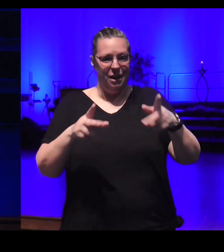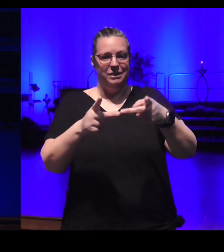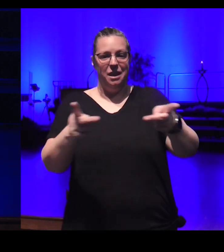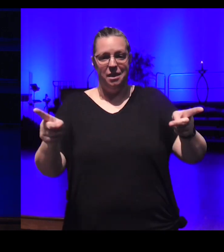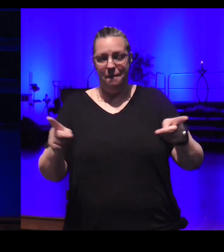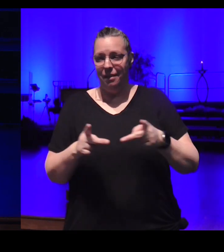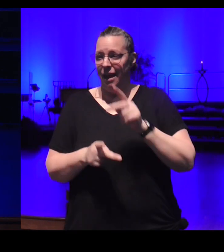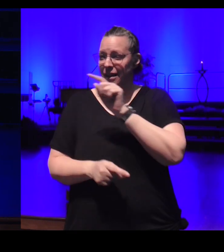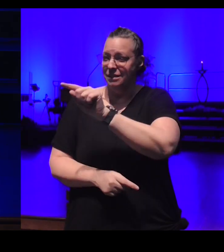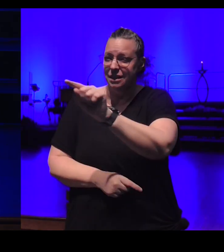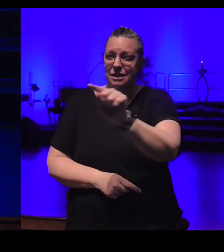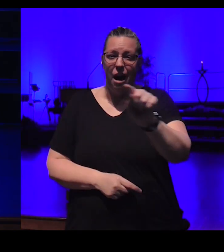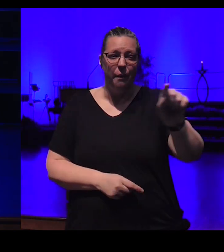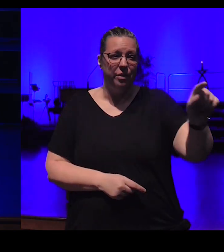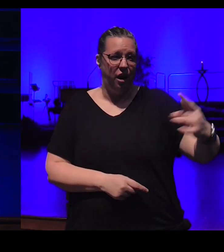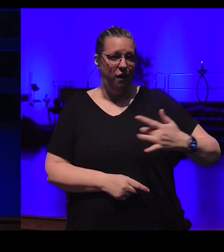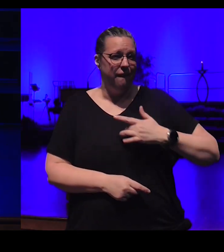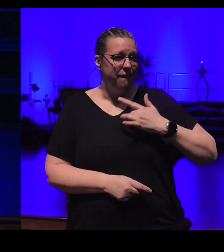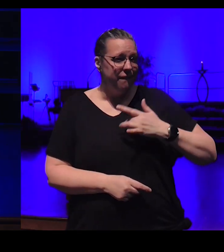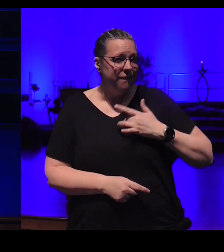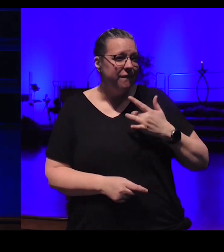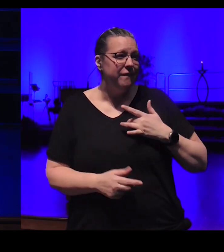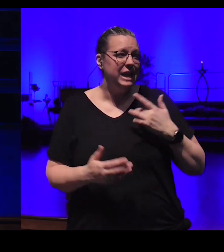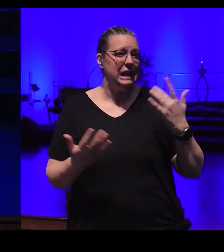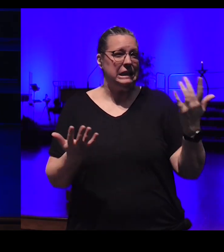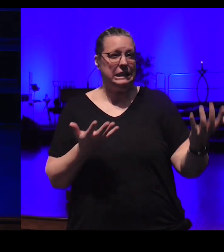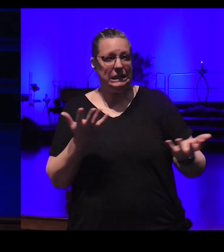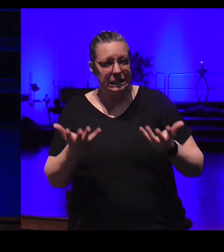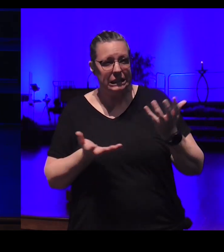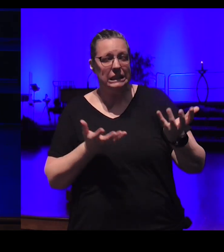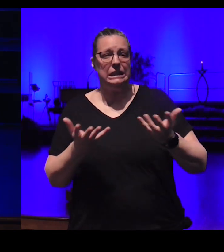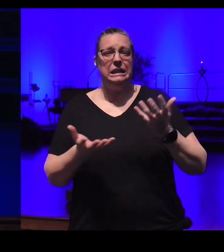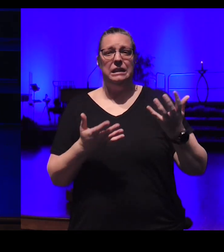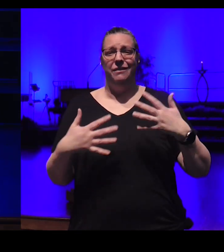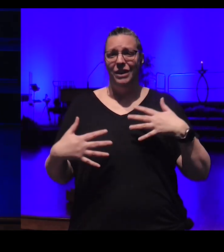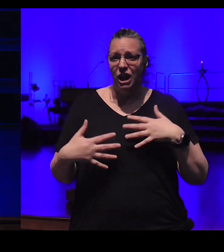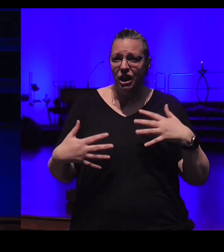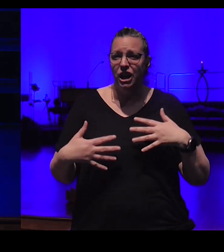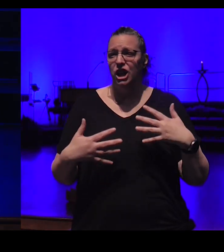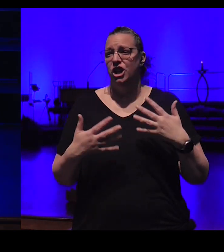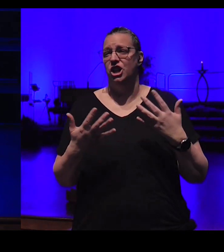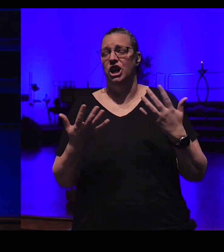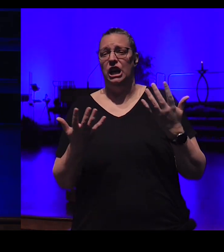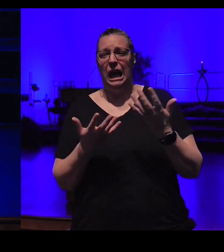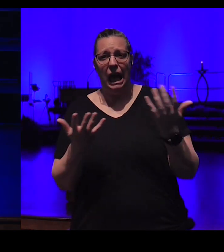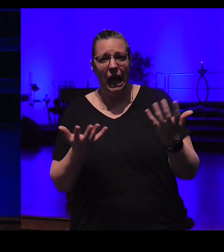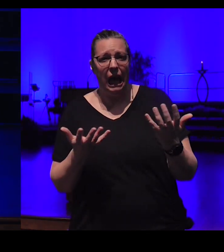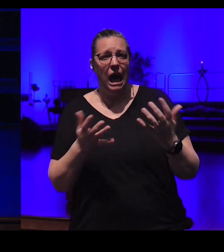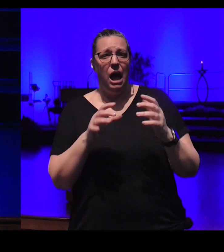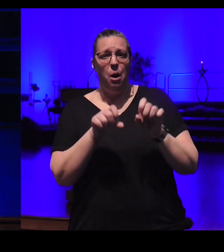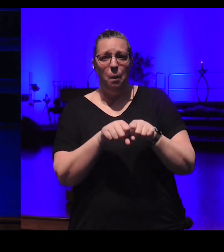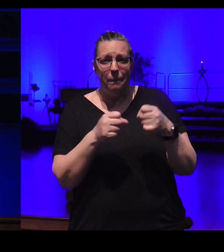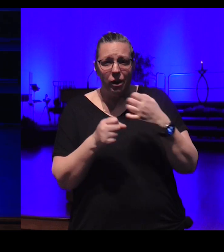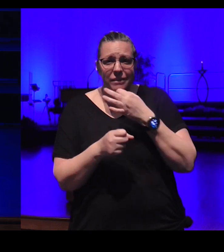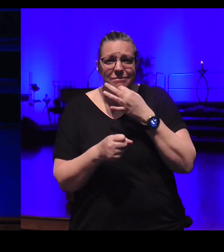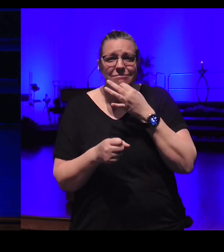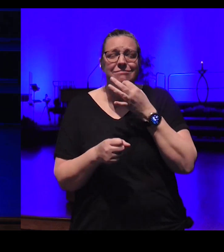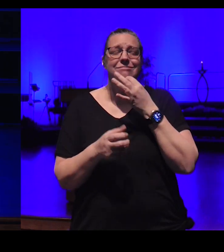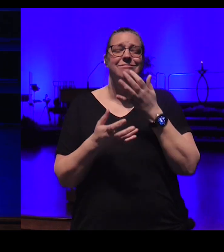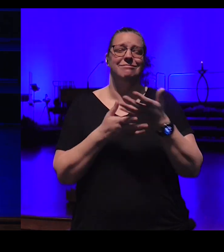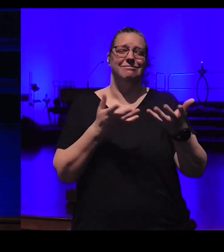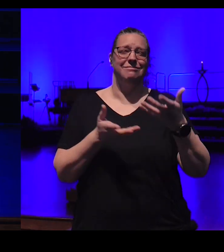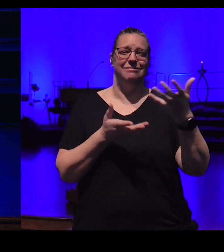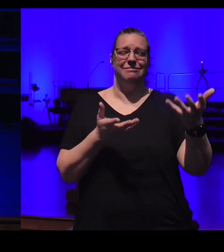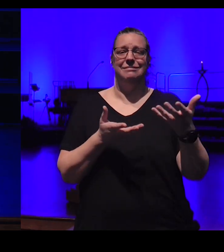that feel vulnerable, perhaps fragile, perhaps fearful, and we allow them to be held in